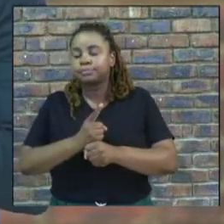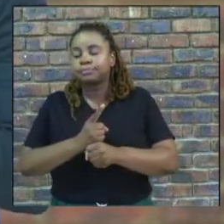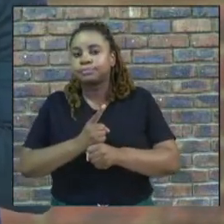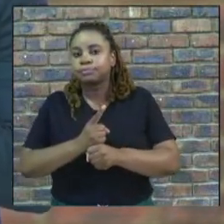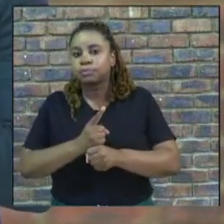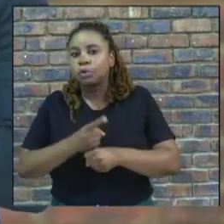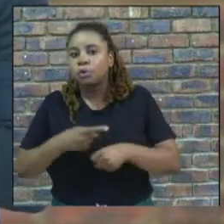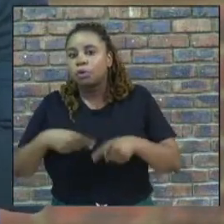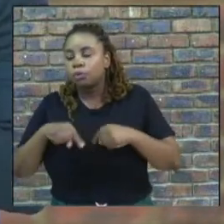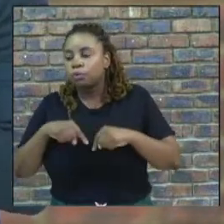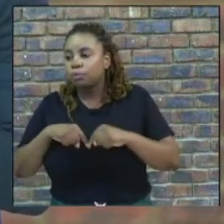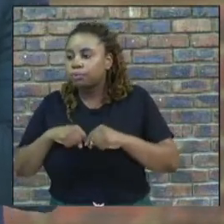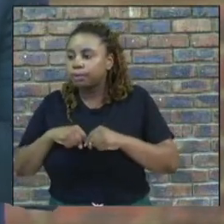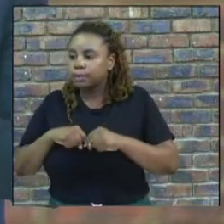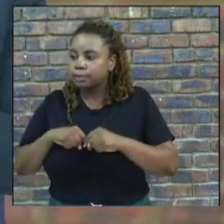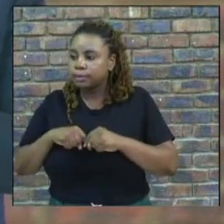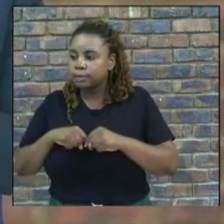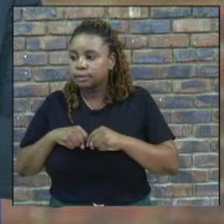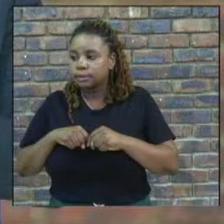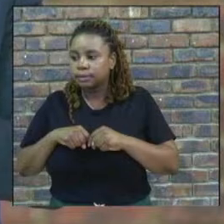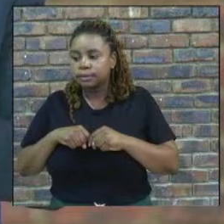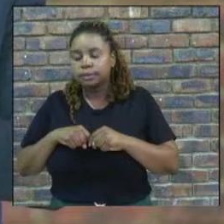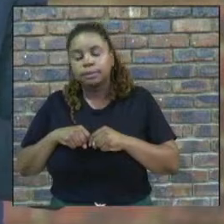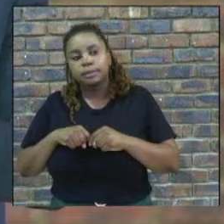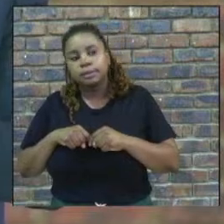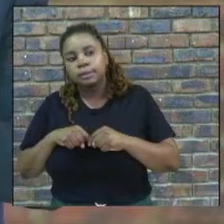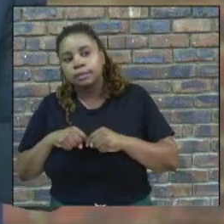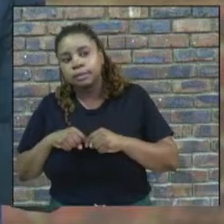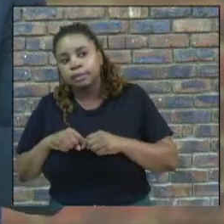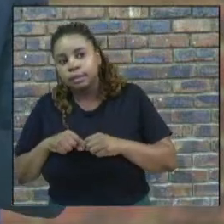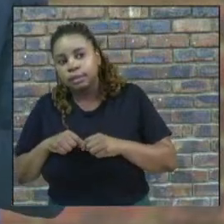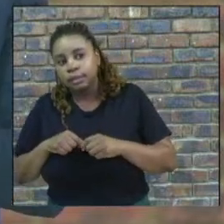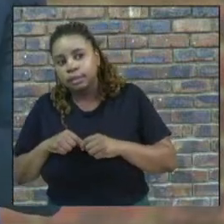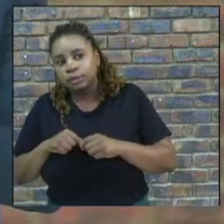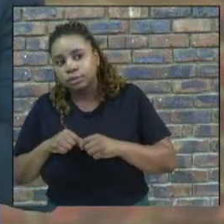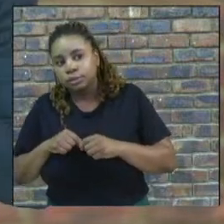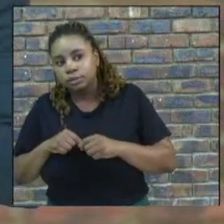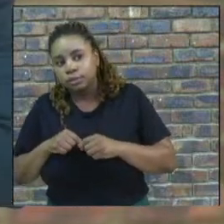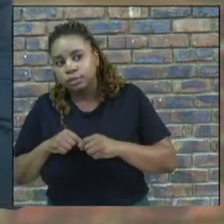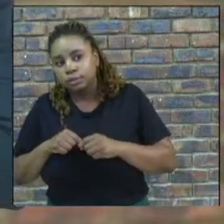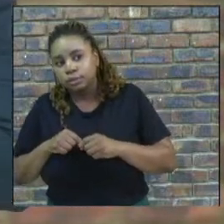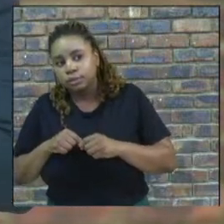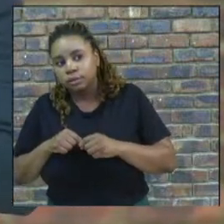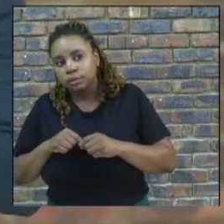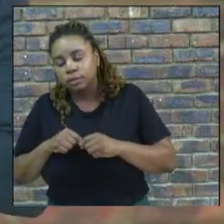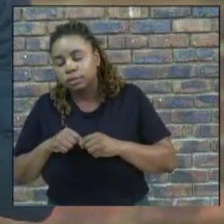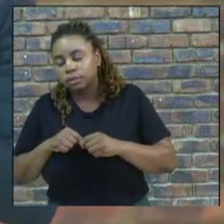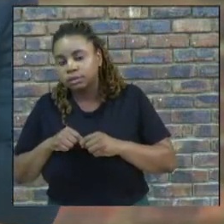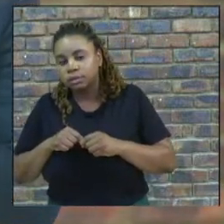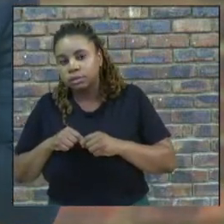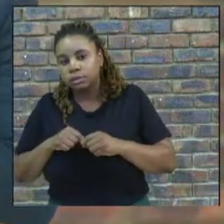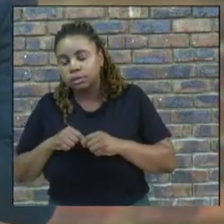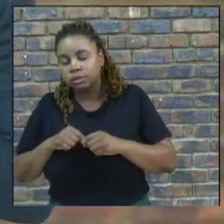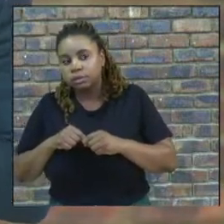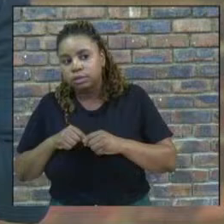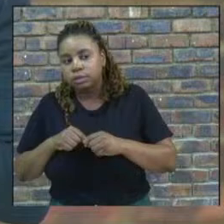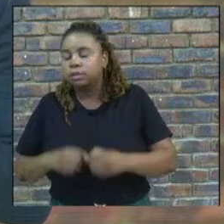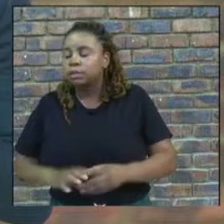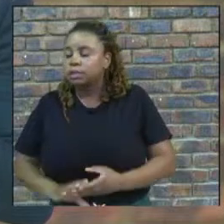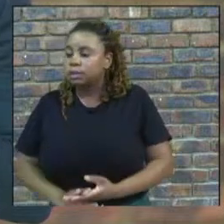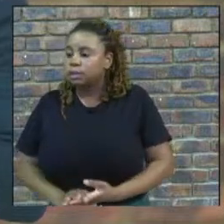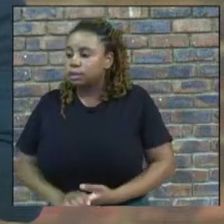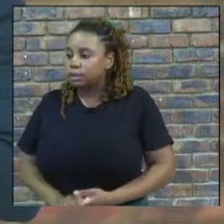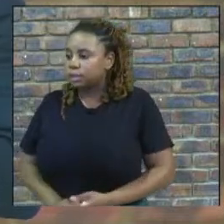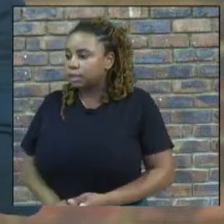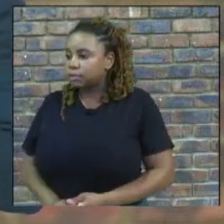We believe that Bill A can help transform our economy. it can also help create jobs. So in principle,